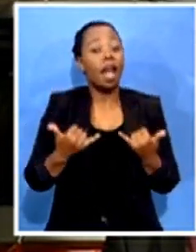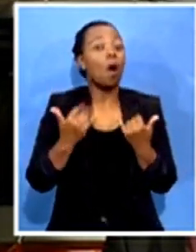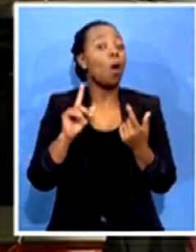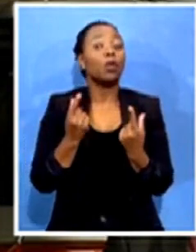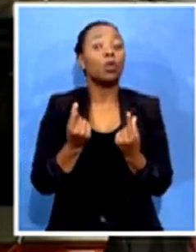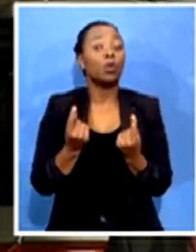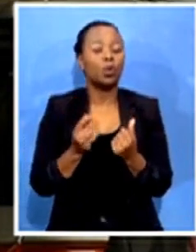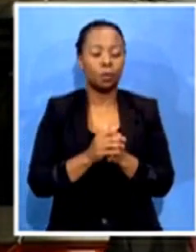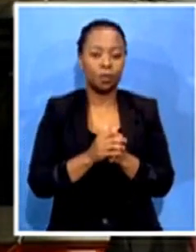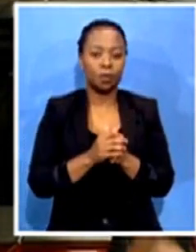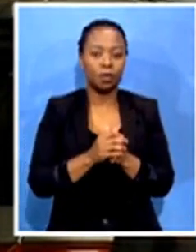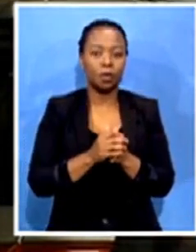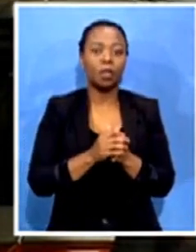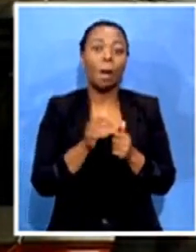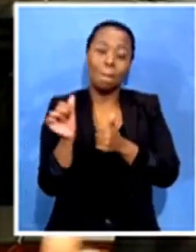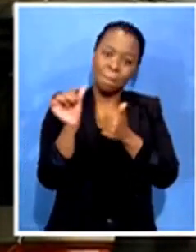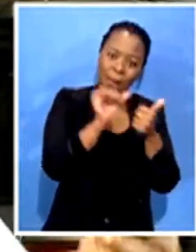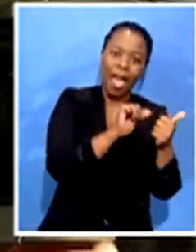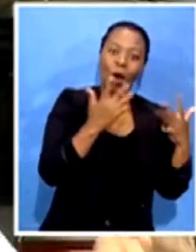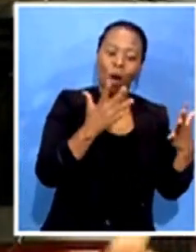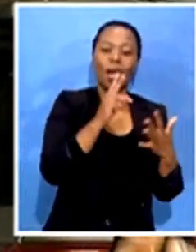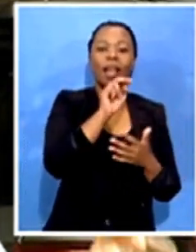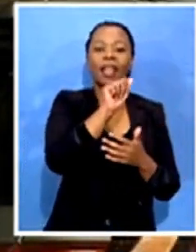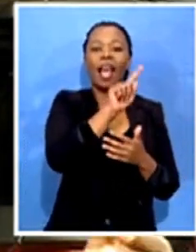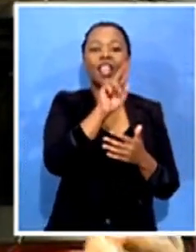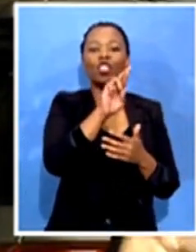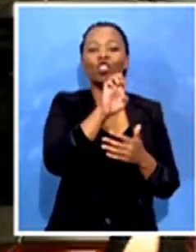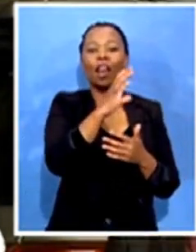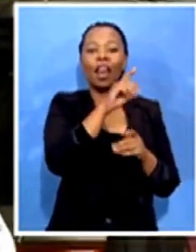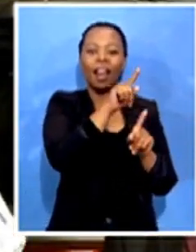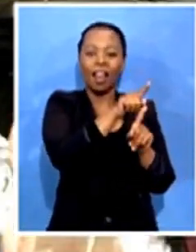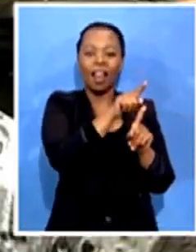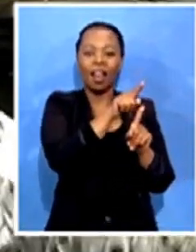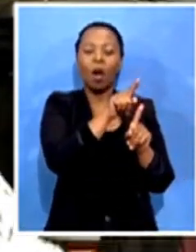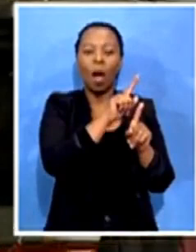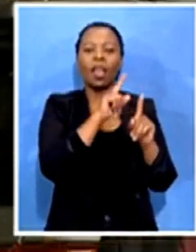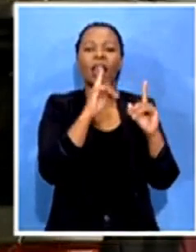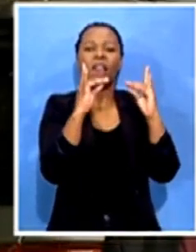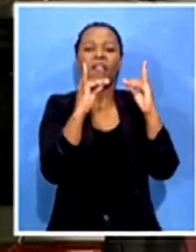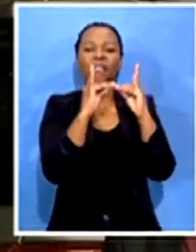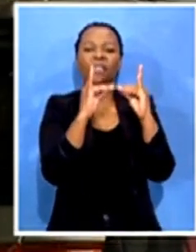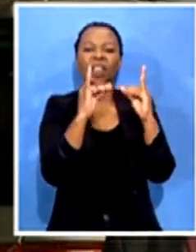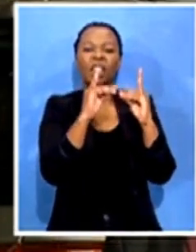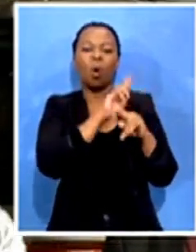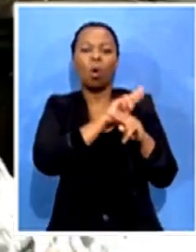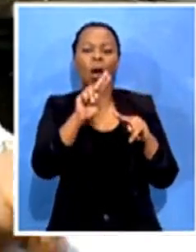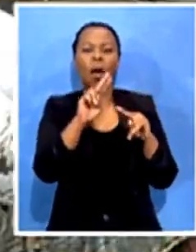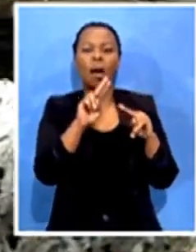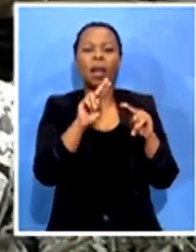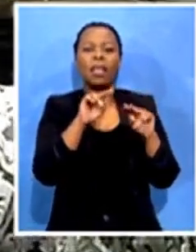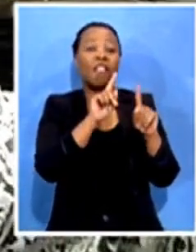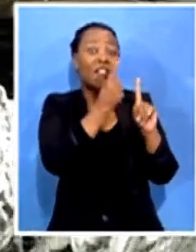know, Nasrec as a field hospital did not admit a lot of people during the first wave. In other words,